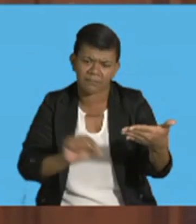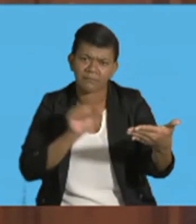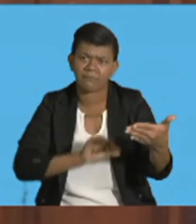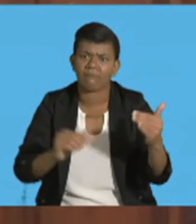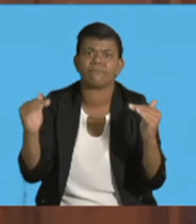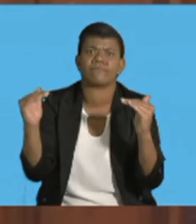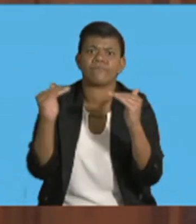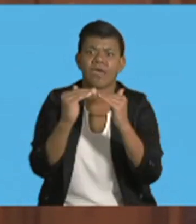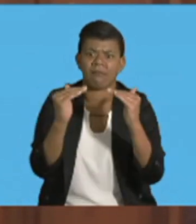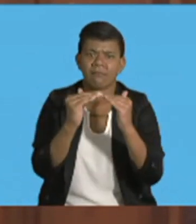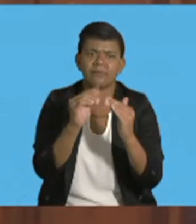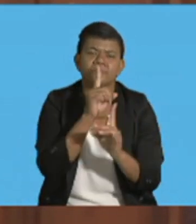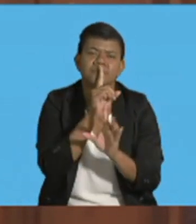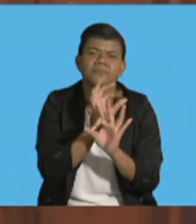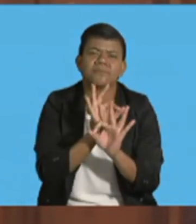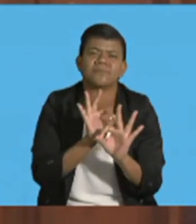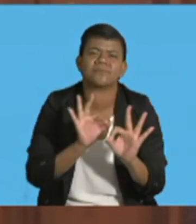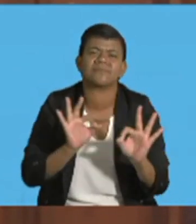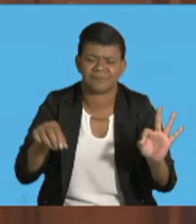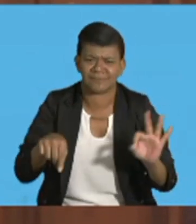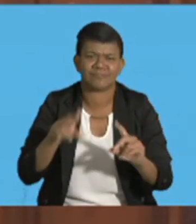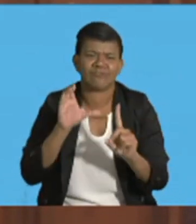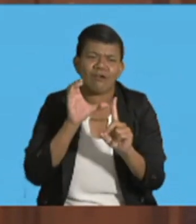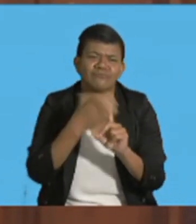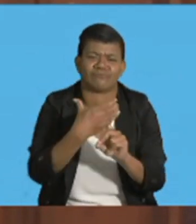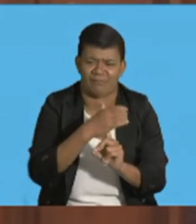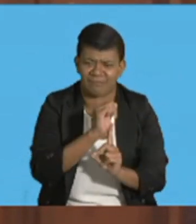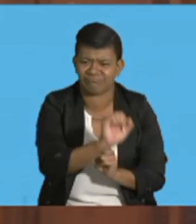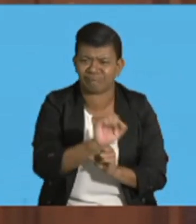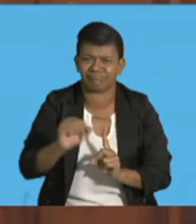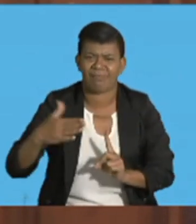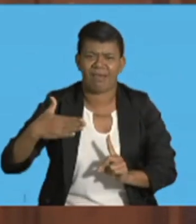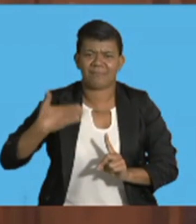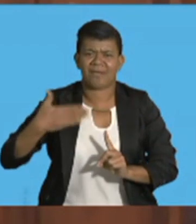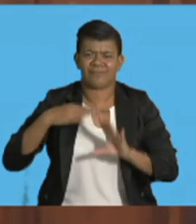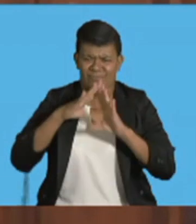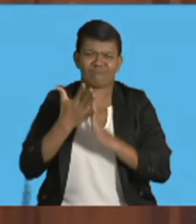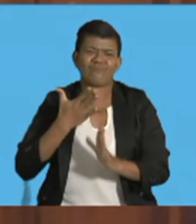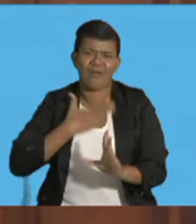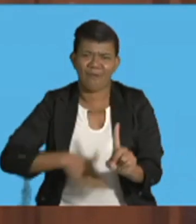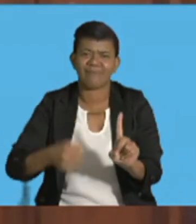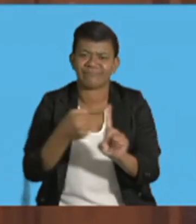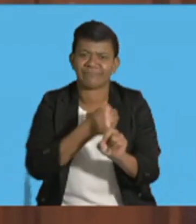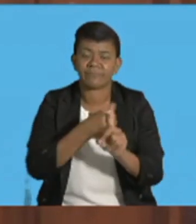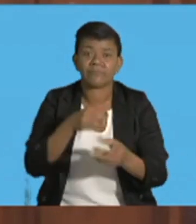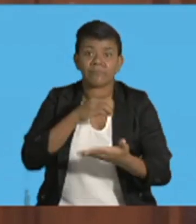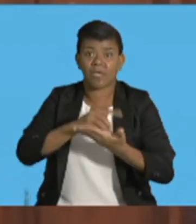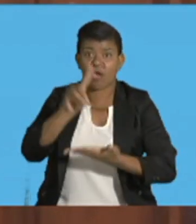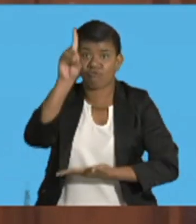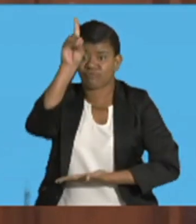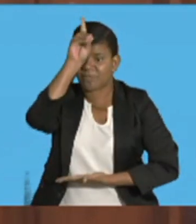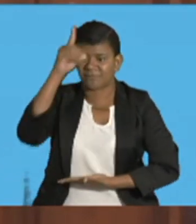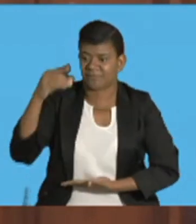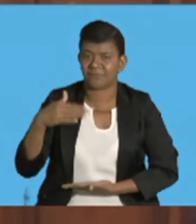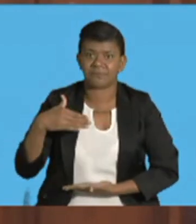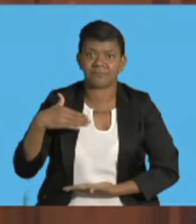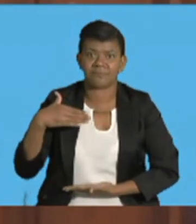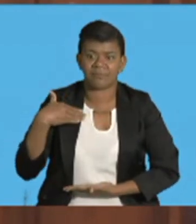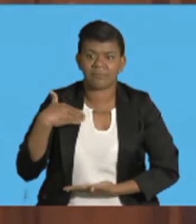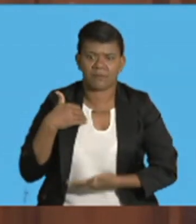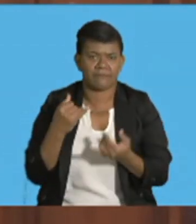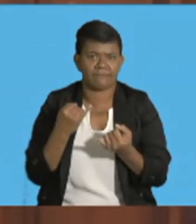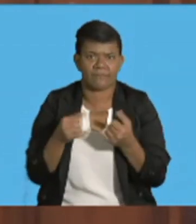and other forms of xenophobia against migrants, refugees, and racism. We must all show solidarity in response